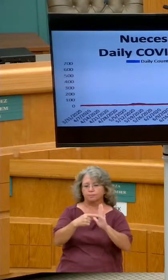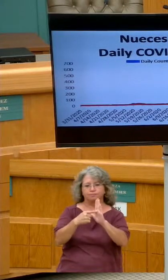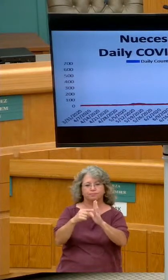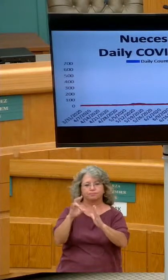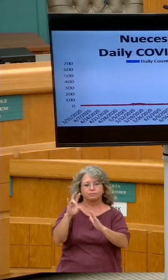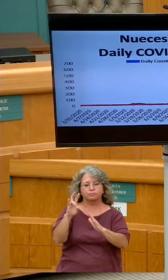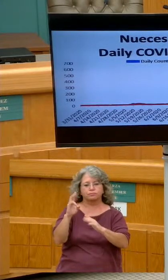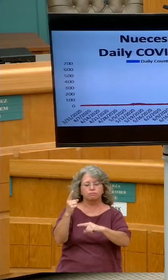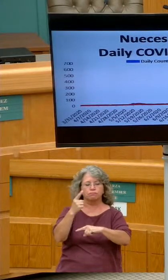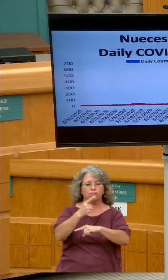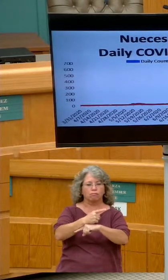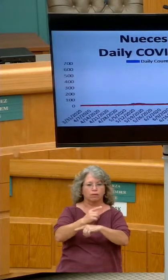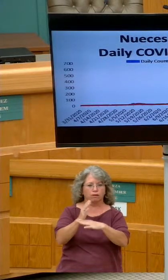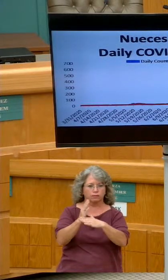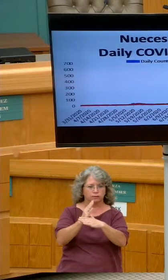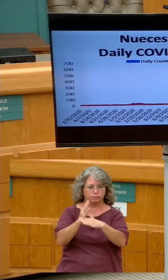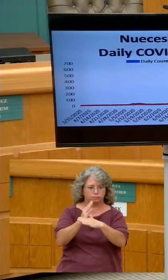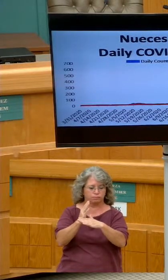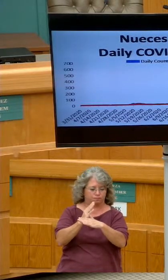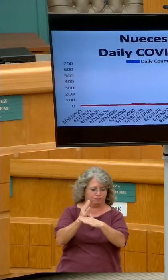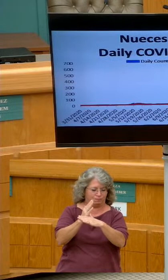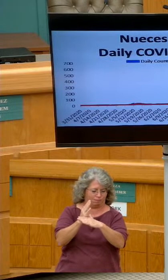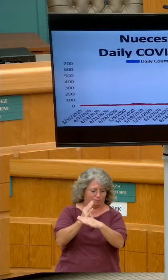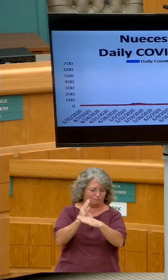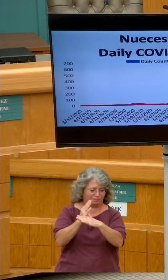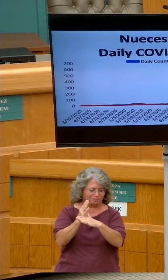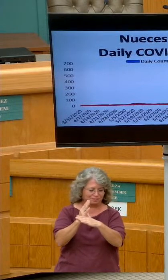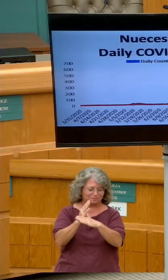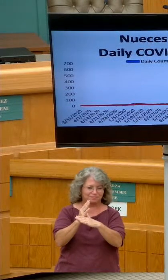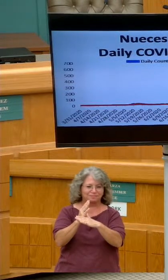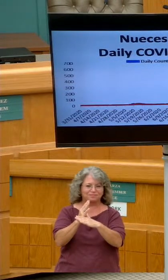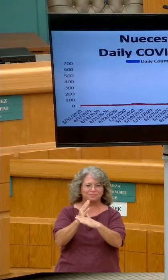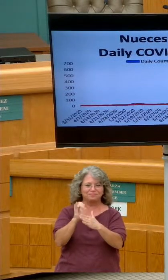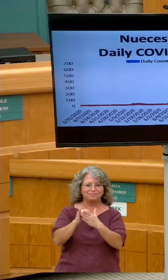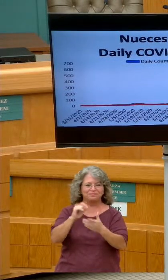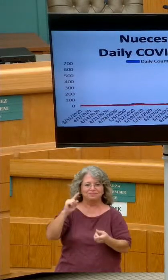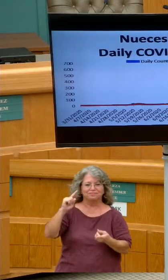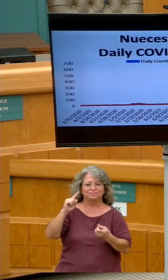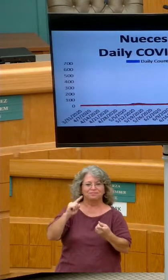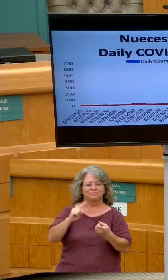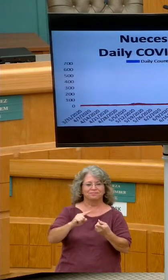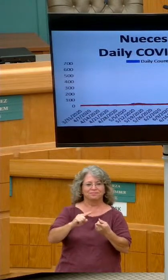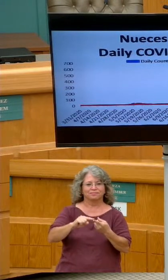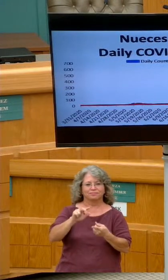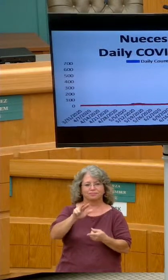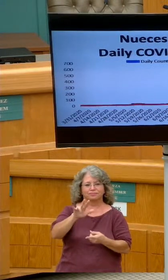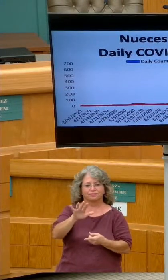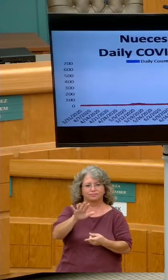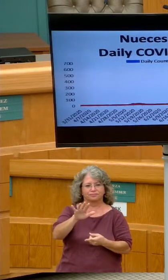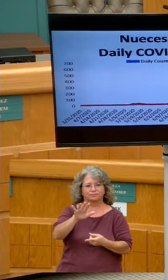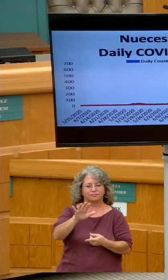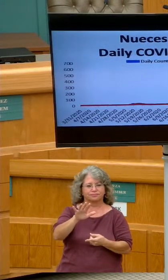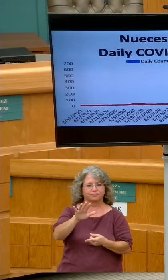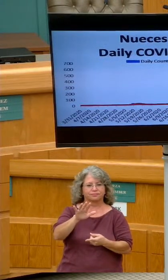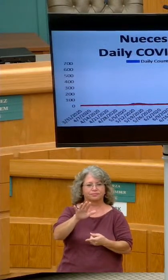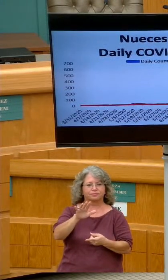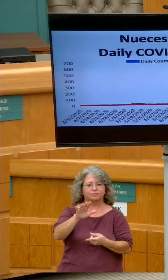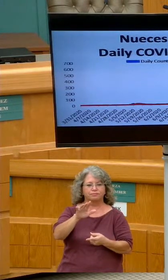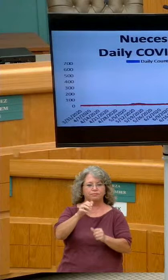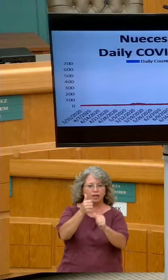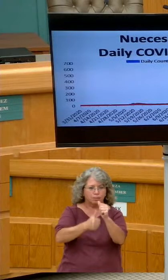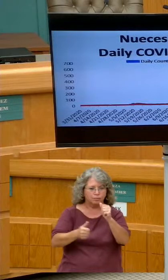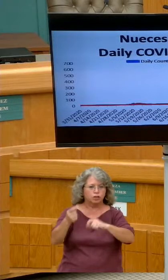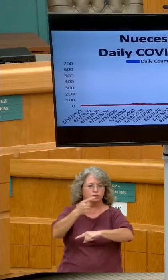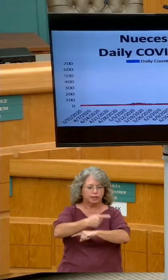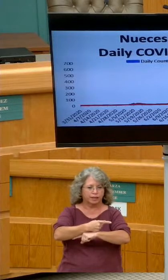average, and if you look, now the 7-day average is down to 35 per day, which has actually gone